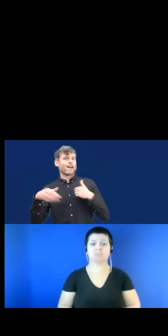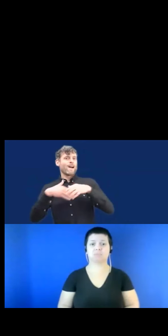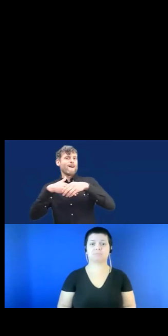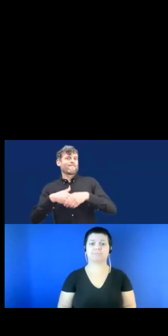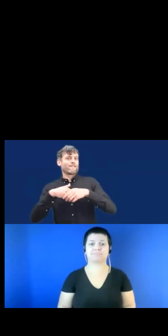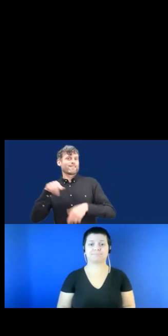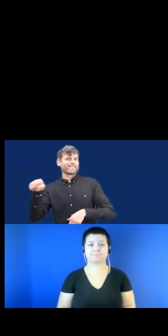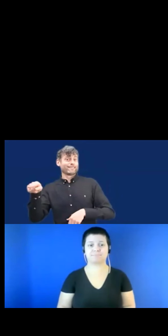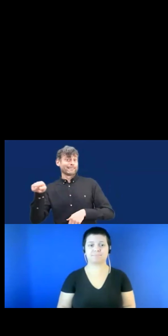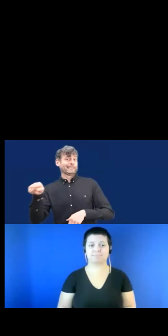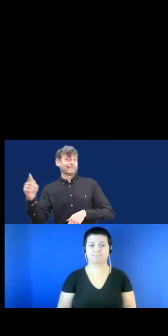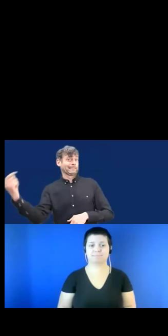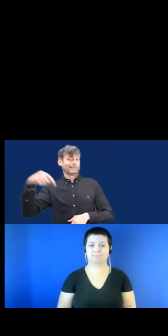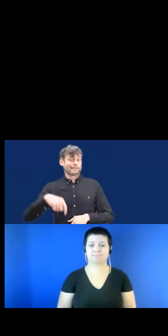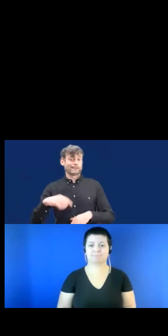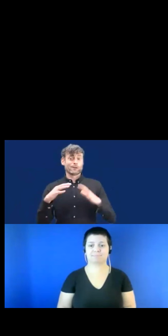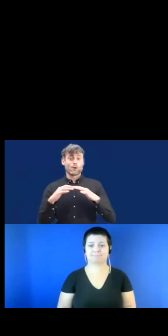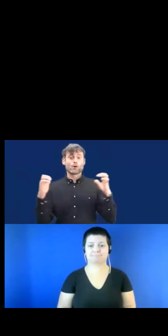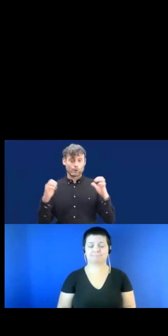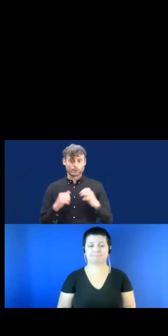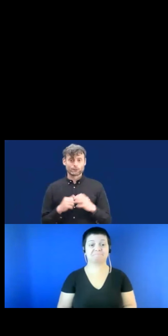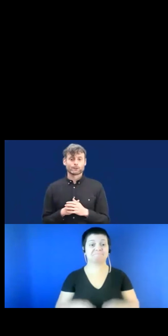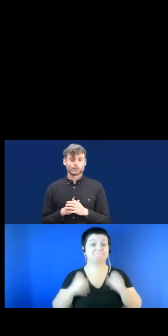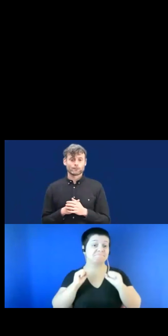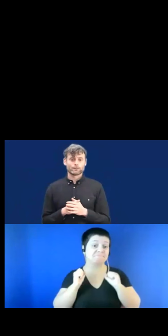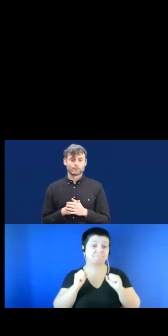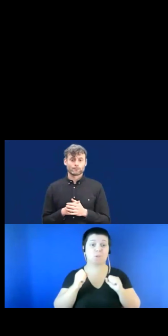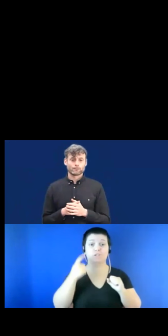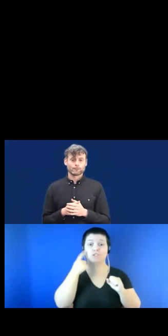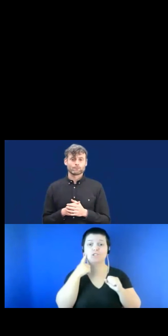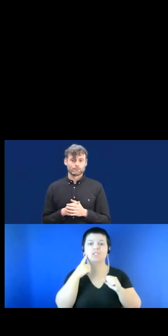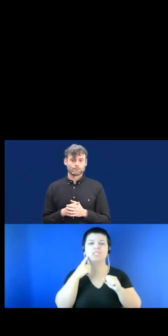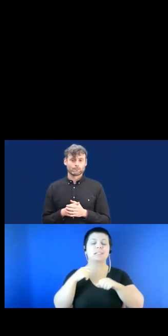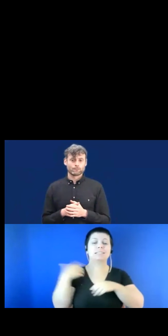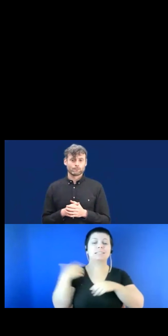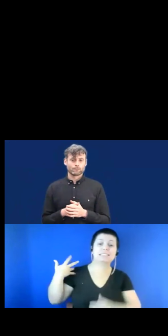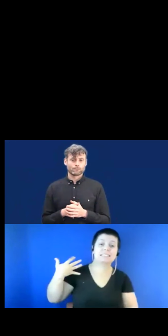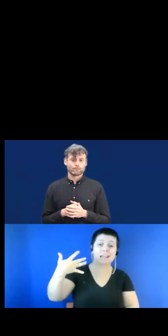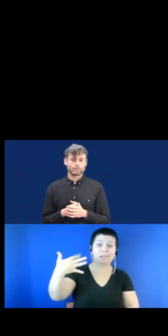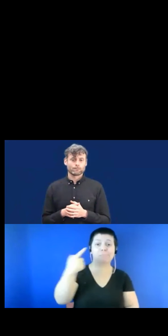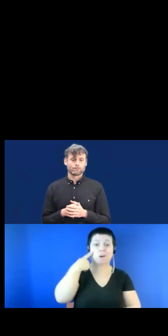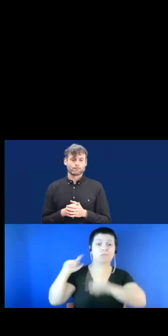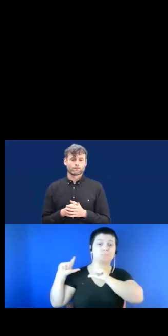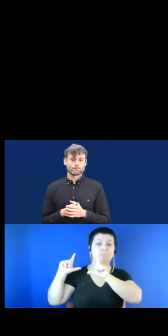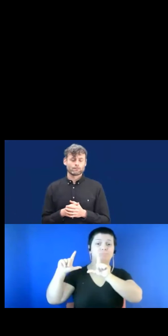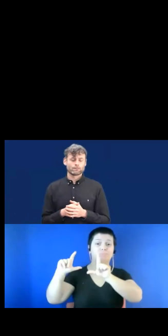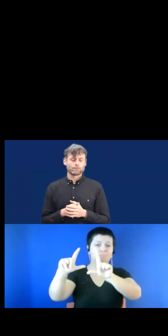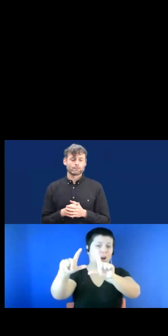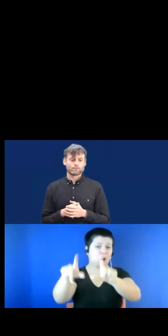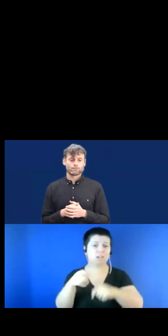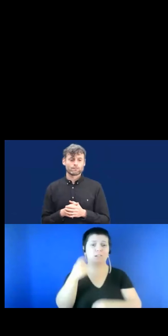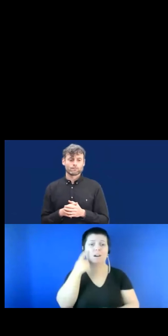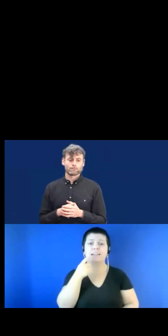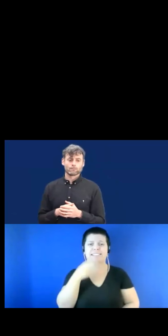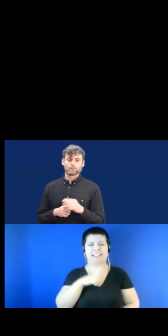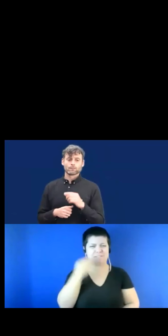Timing analysis. You can look back over time due to the pictures, and it is clear that János used his experience with being bullied in